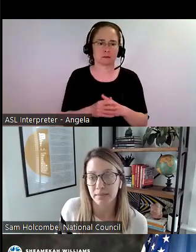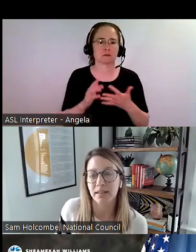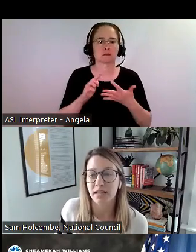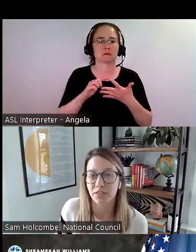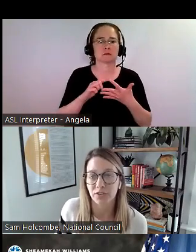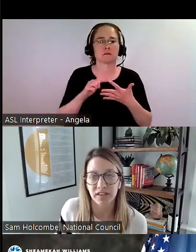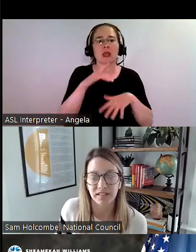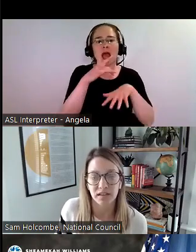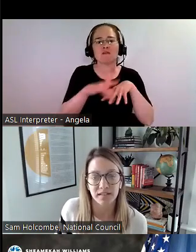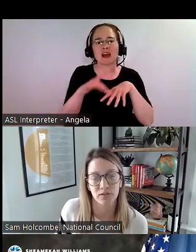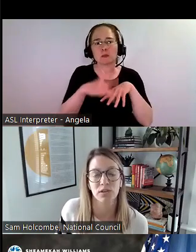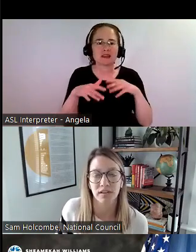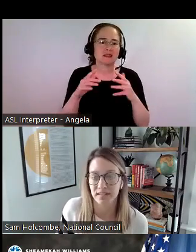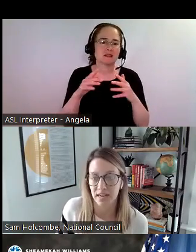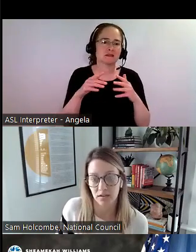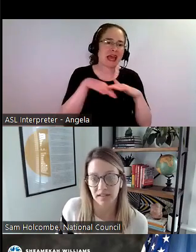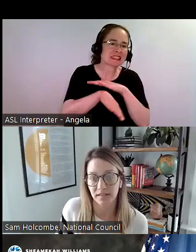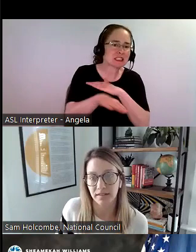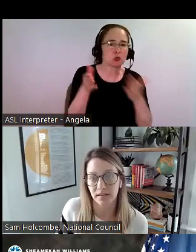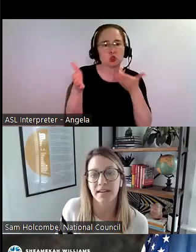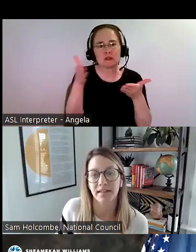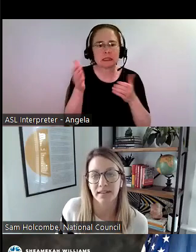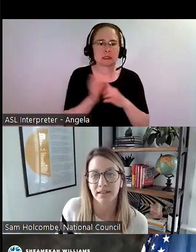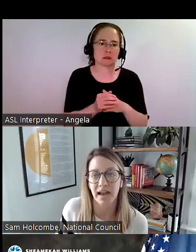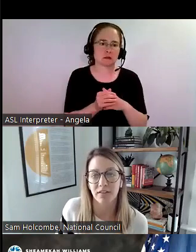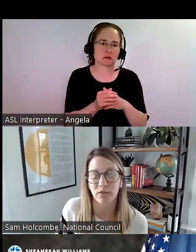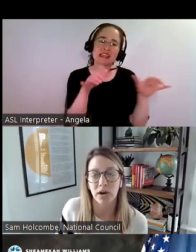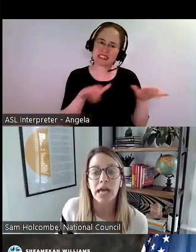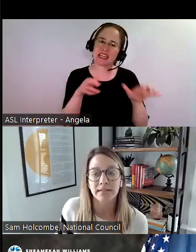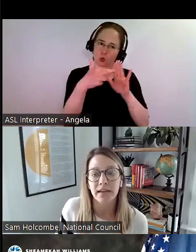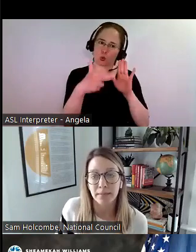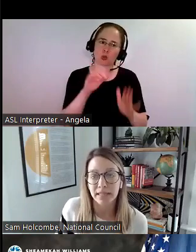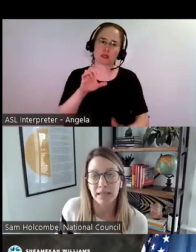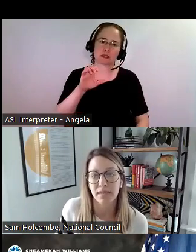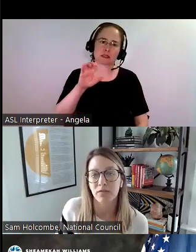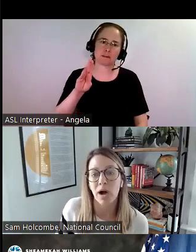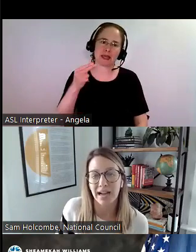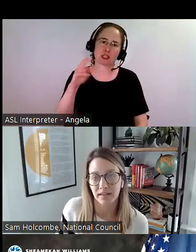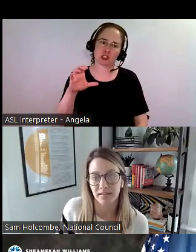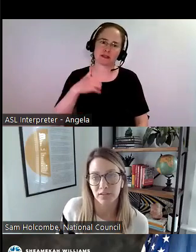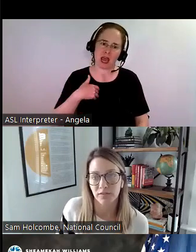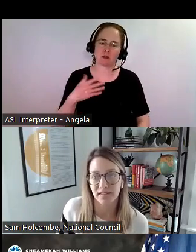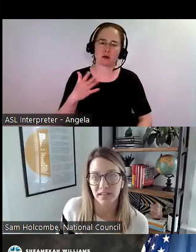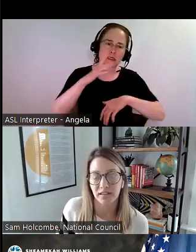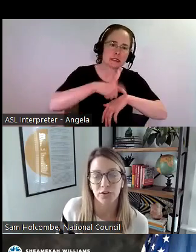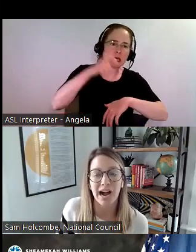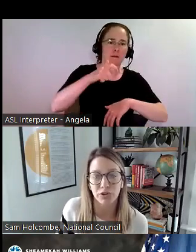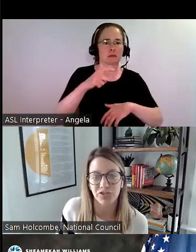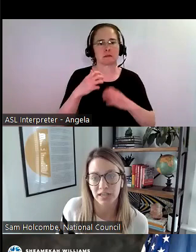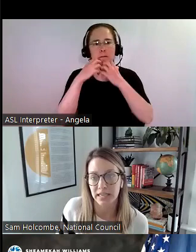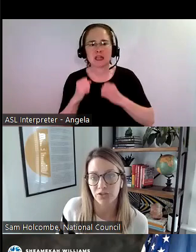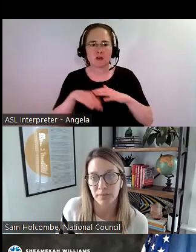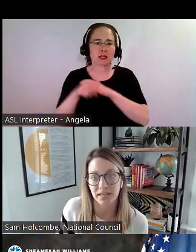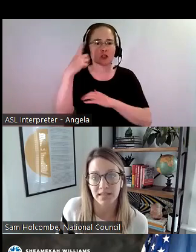Availability and accessibility of services. So there is standards that CCBHCs have for timely and meaningful access to services,